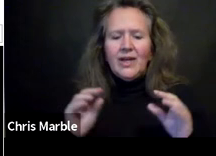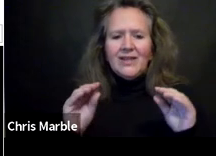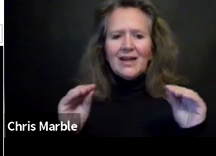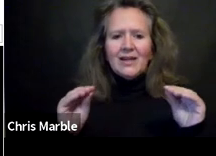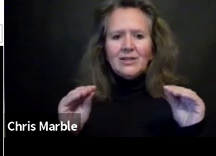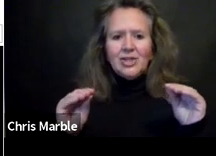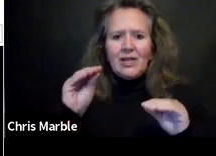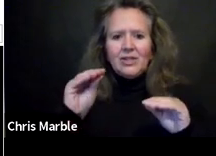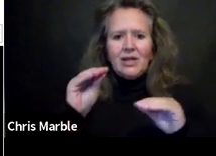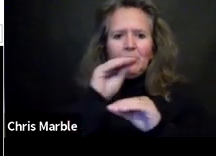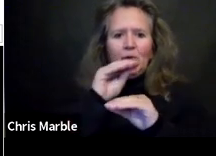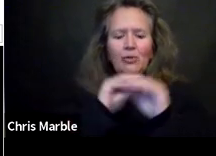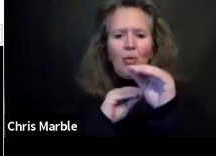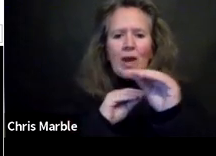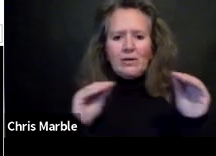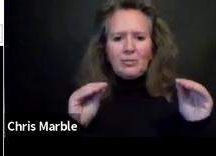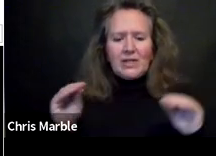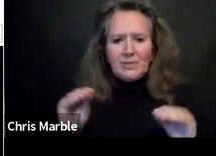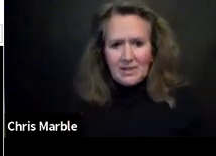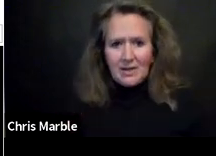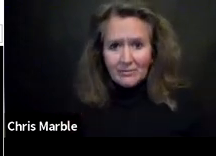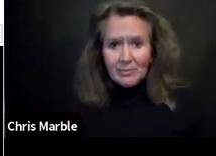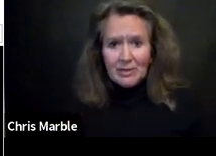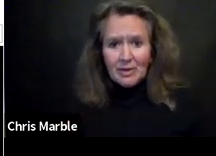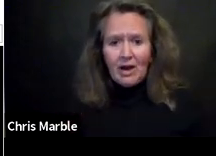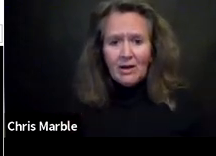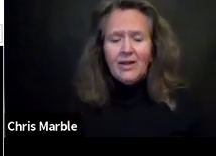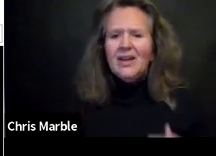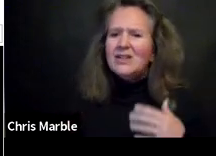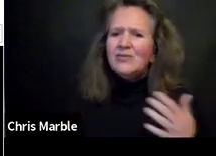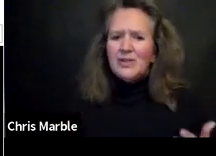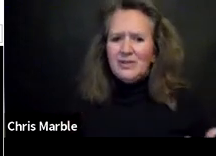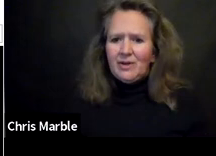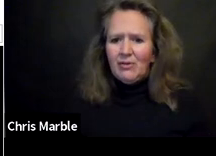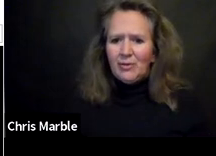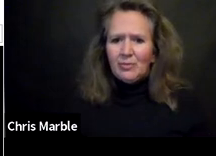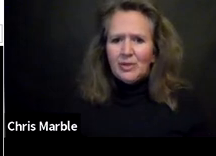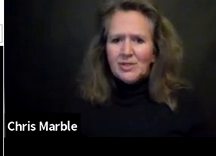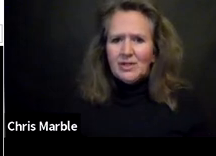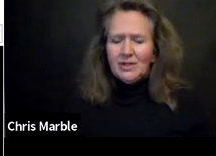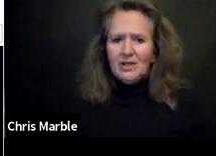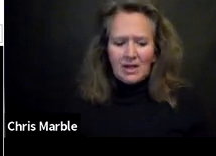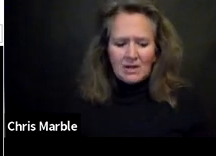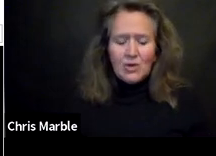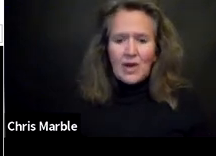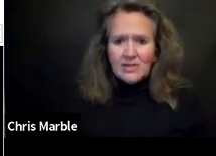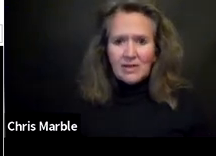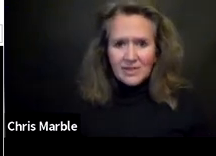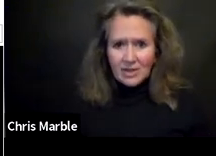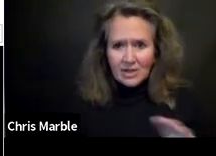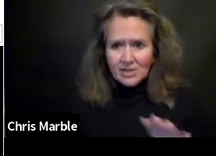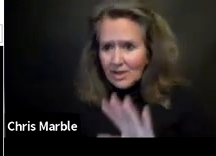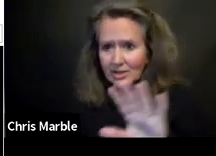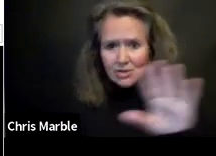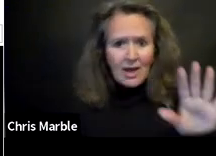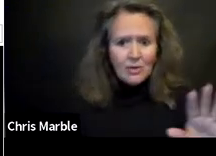video, that can change and move where the placement of the people are. And it's very difficult for the person who has